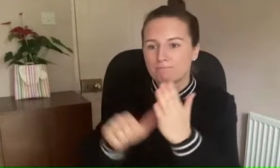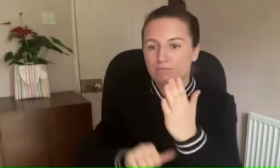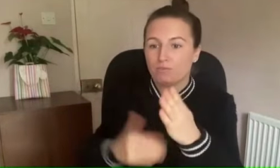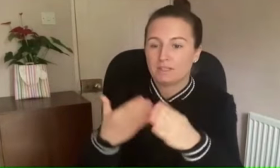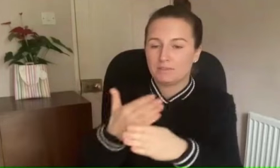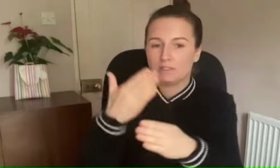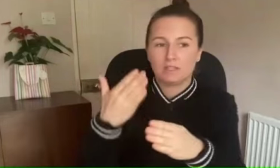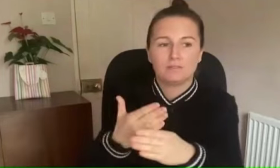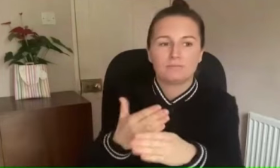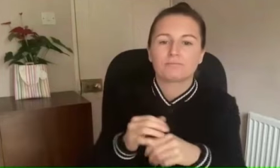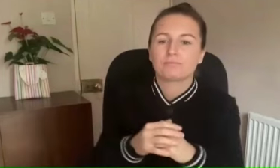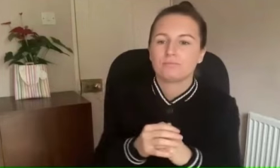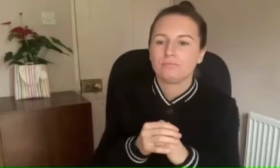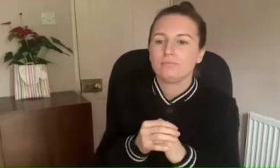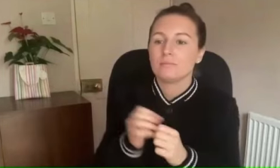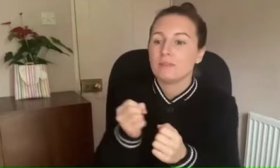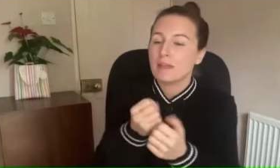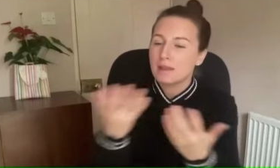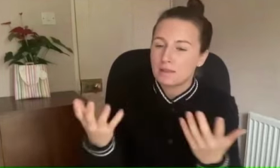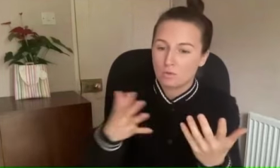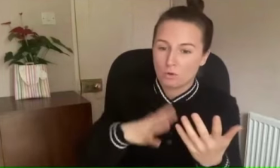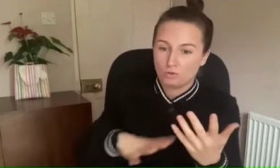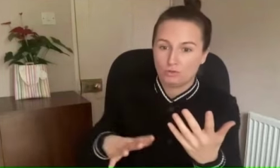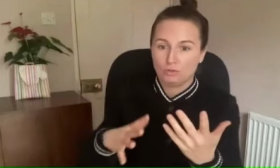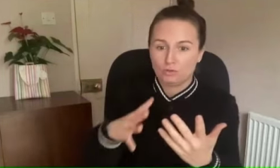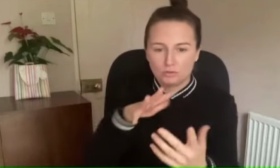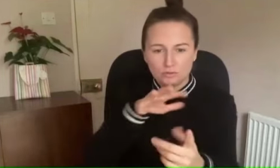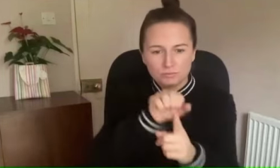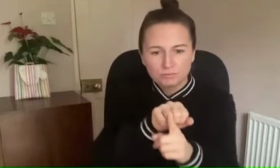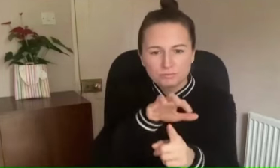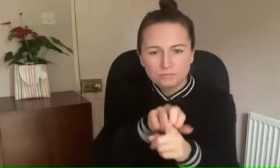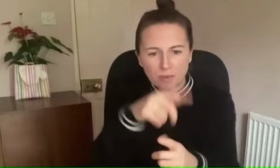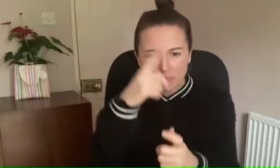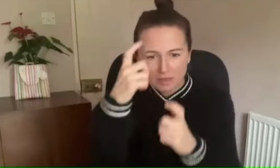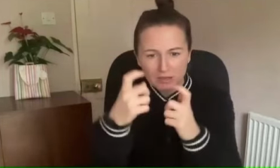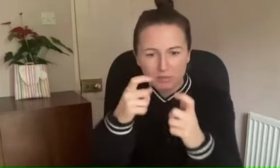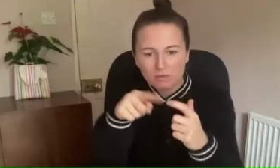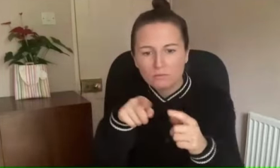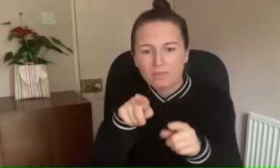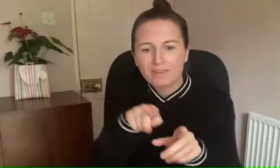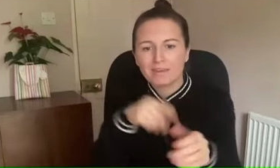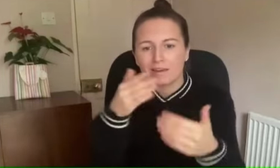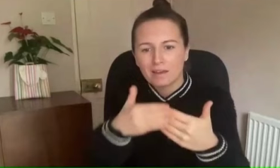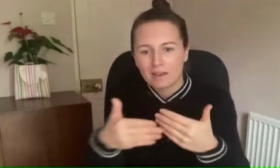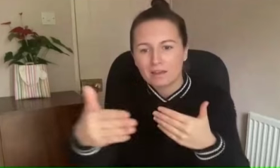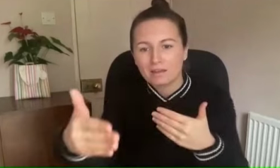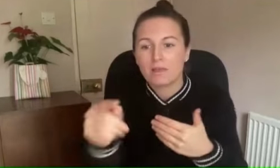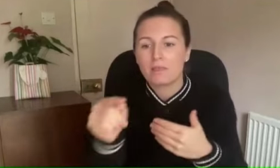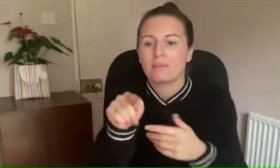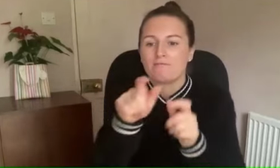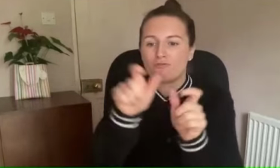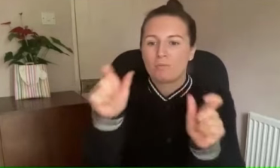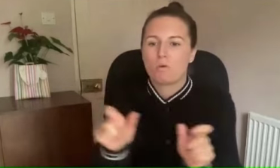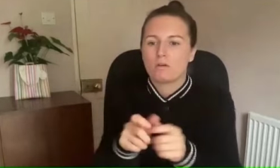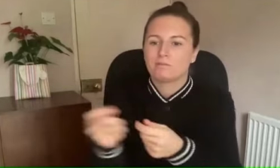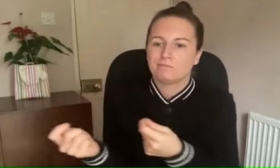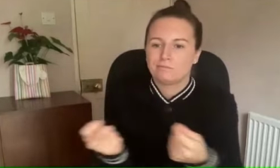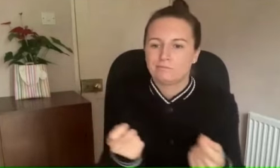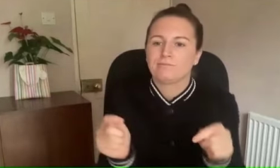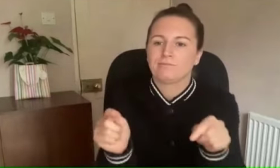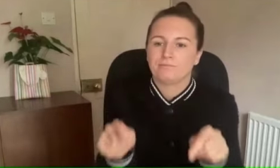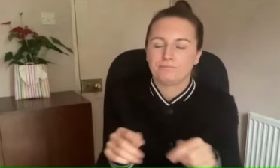Your objectives should pick up any areas for development or improvement that you plan to be addressing and monitoring throughout the year